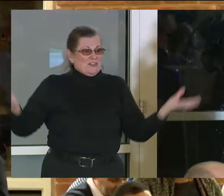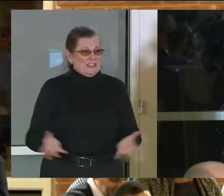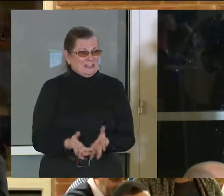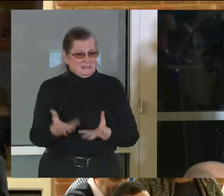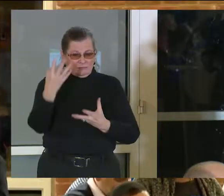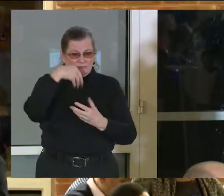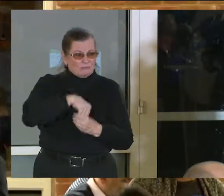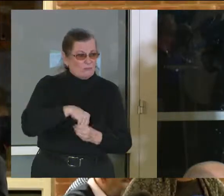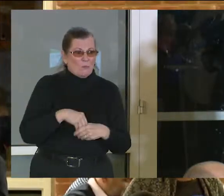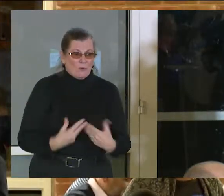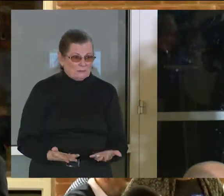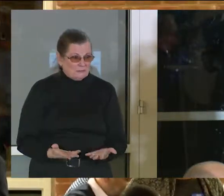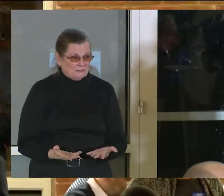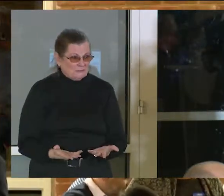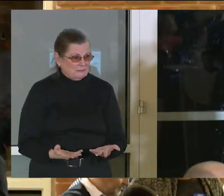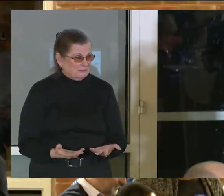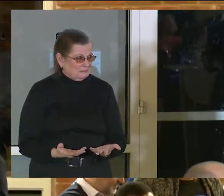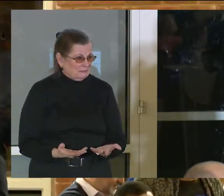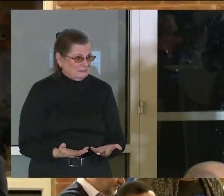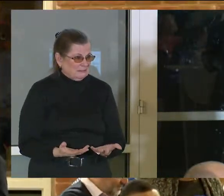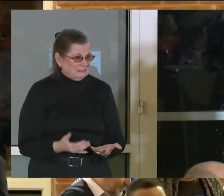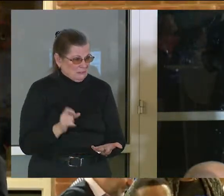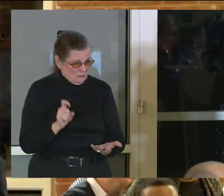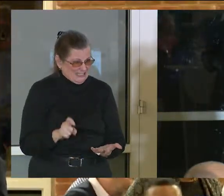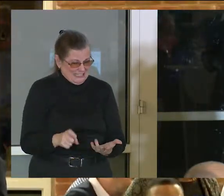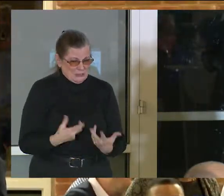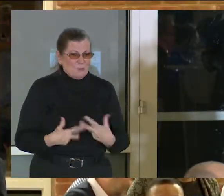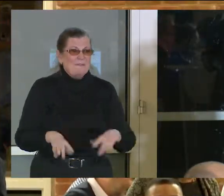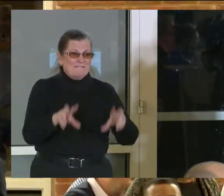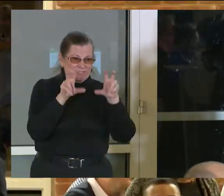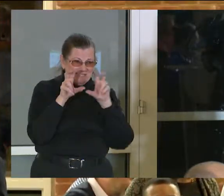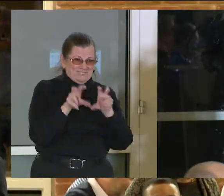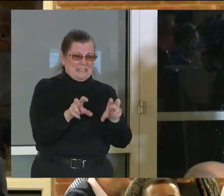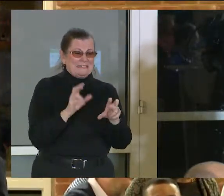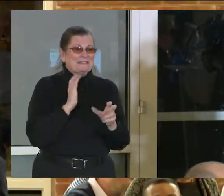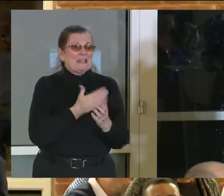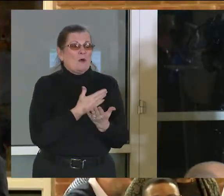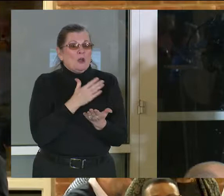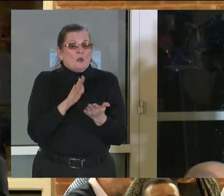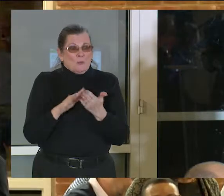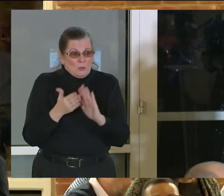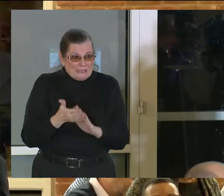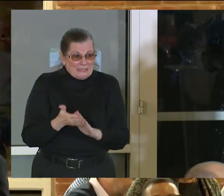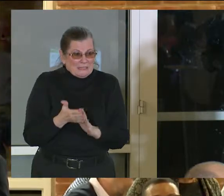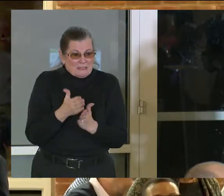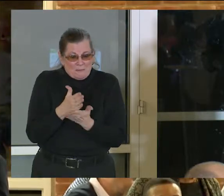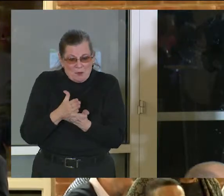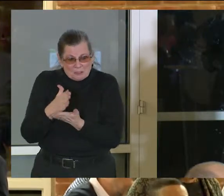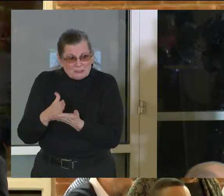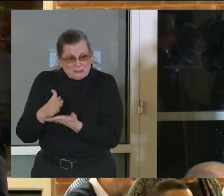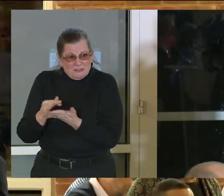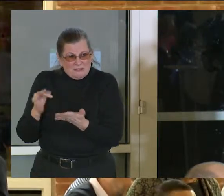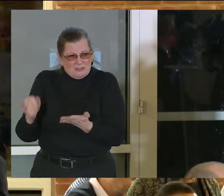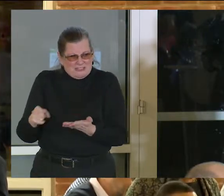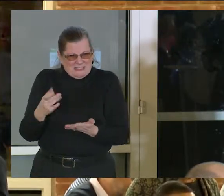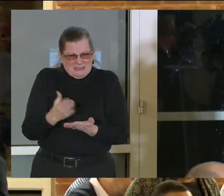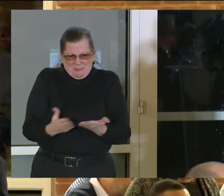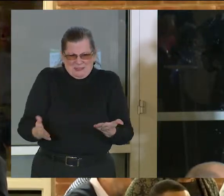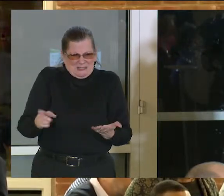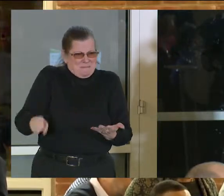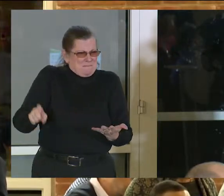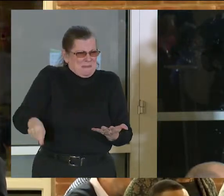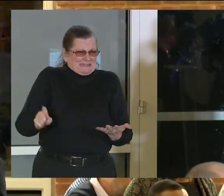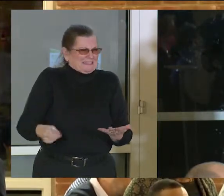well. We need to invest in our communities in every aspect of their lives. And we had a lot of